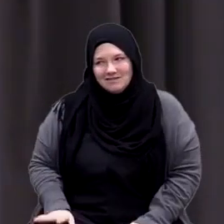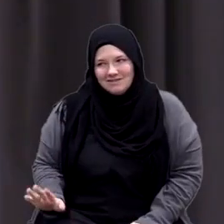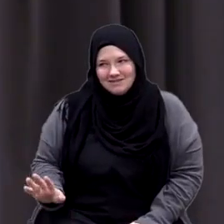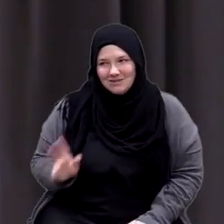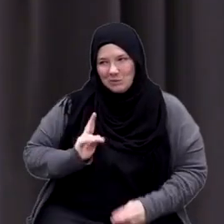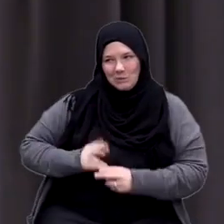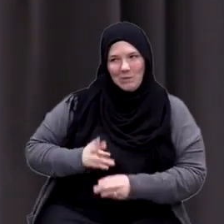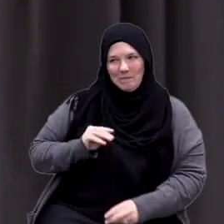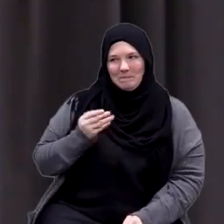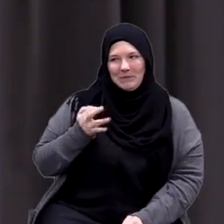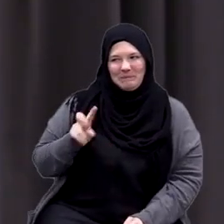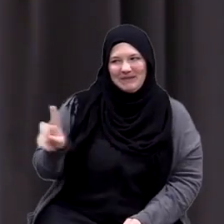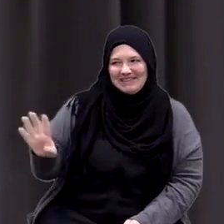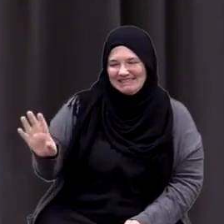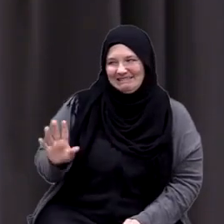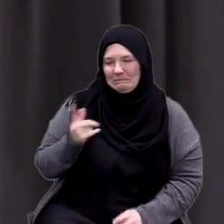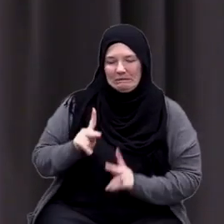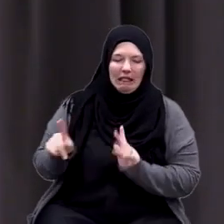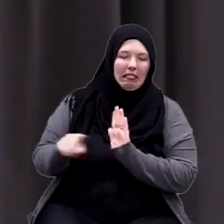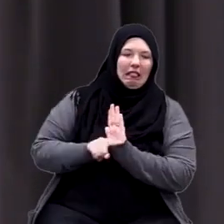me Mo.